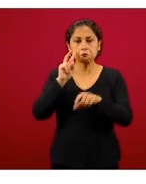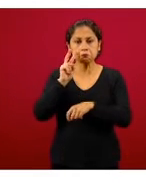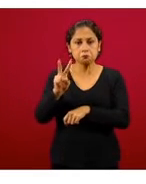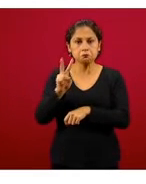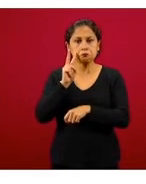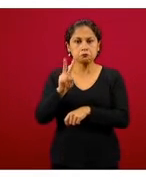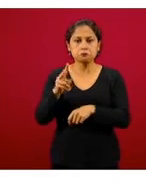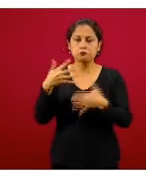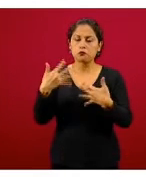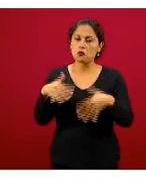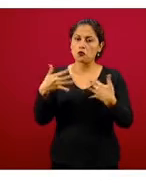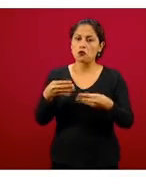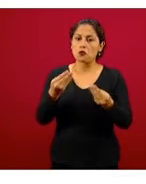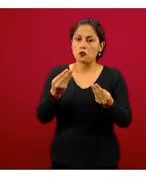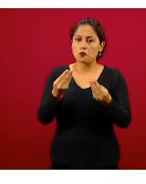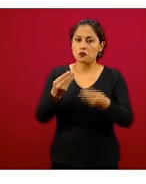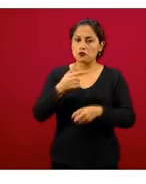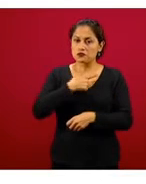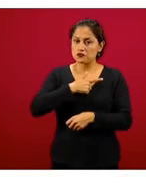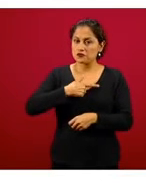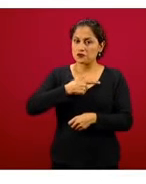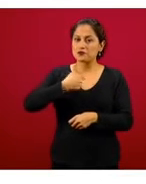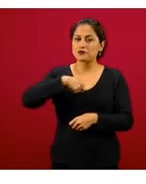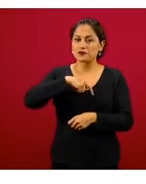had a huge number of